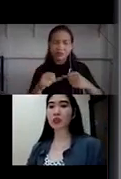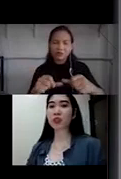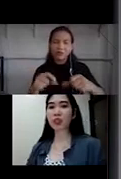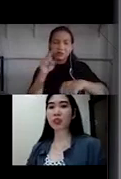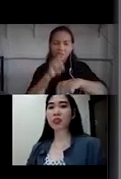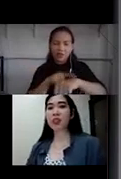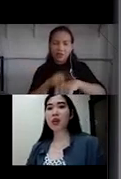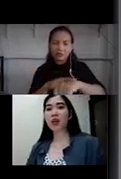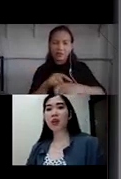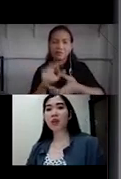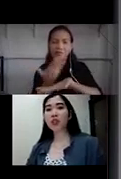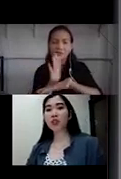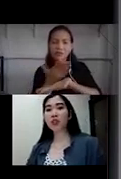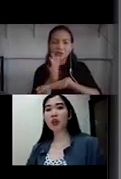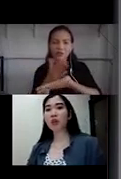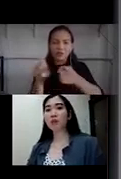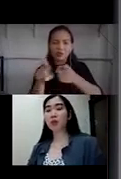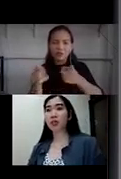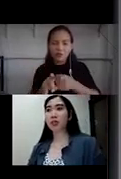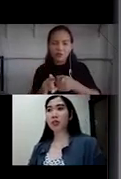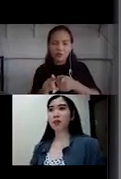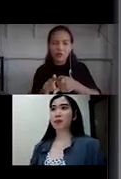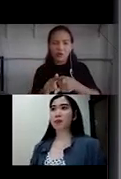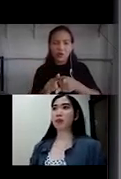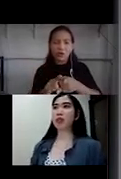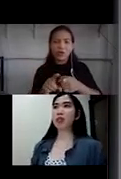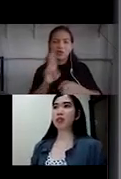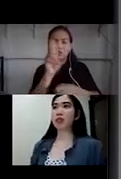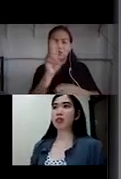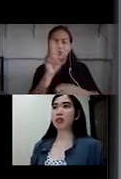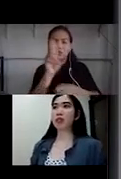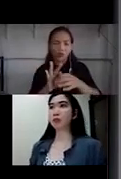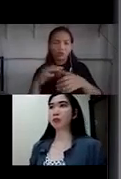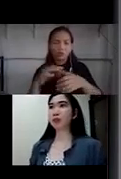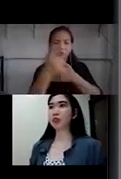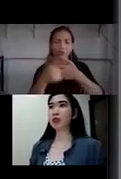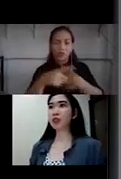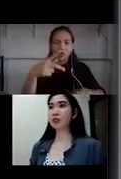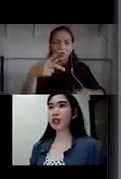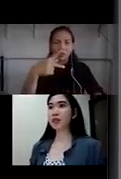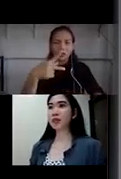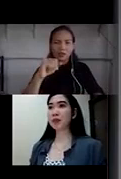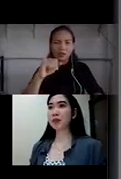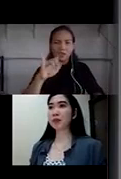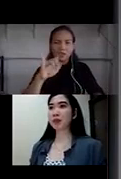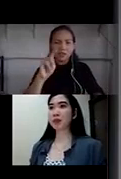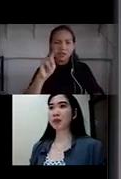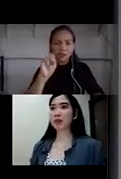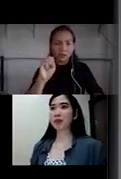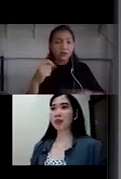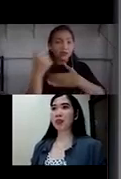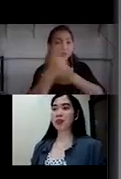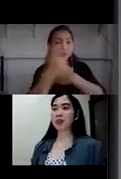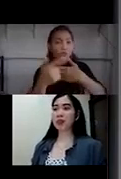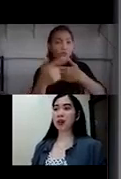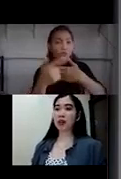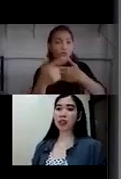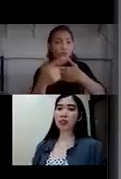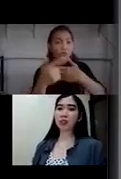share to you the feature of Google Keep. Okay? So, Google Drive,